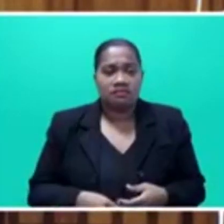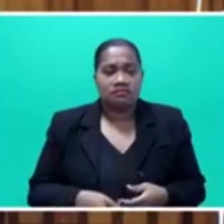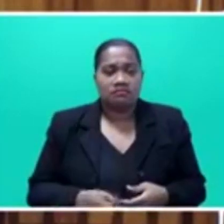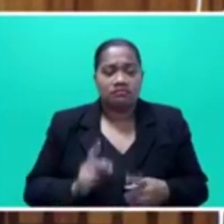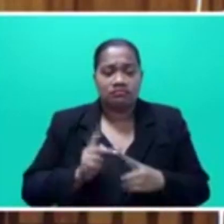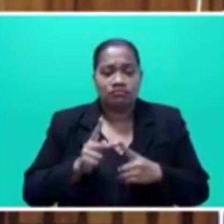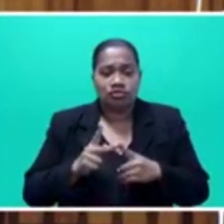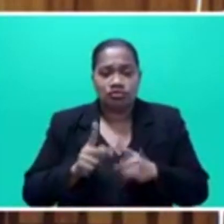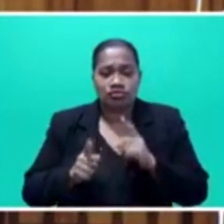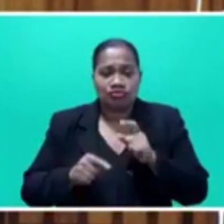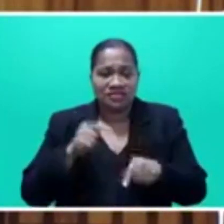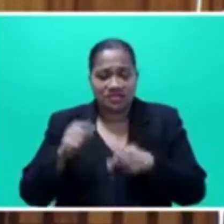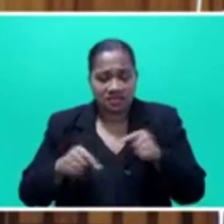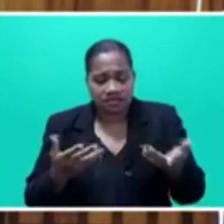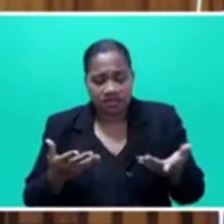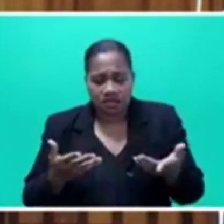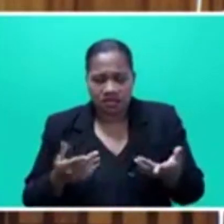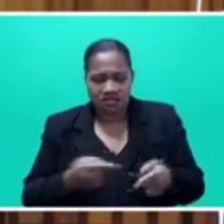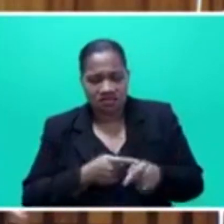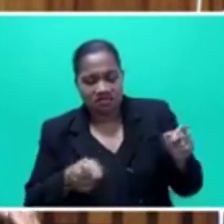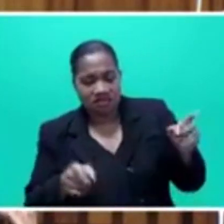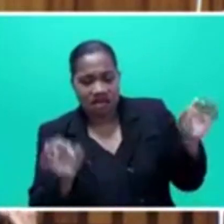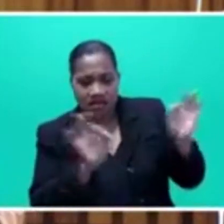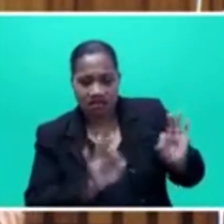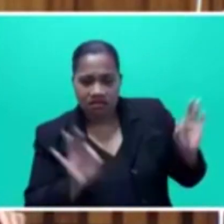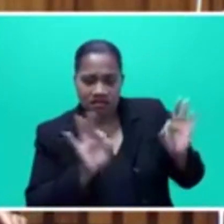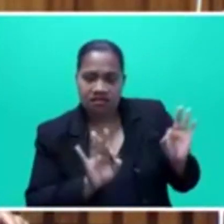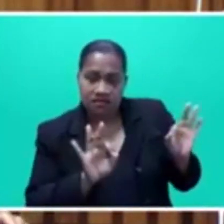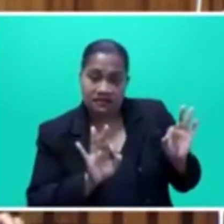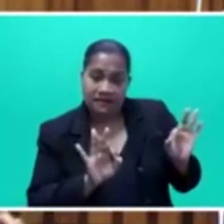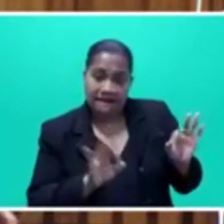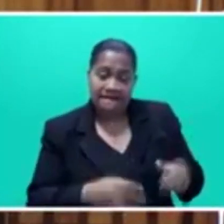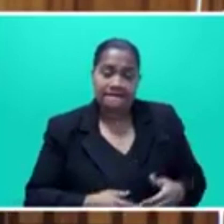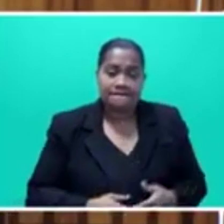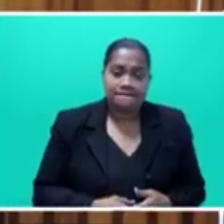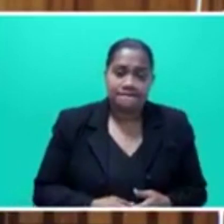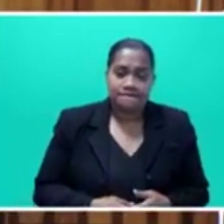nothing. They have nothing, Mr. Speaker, apart from hollow promises.